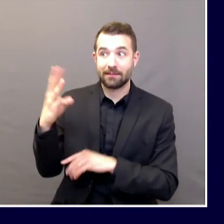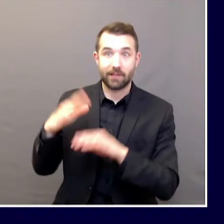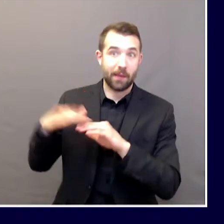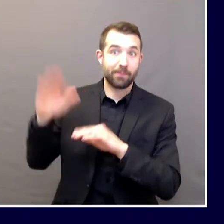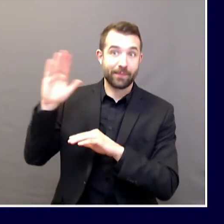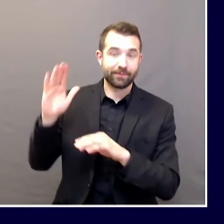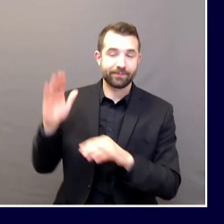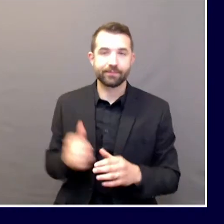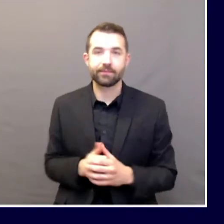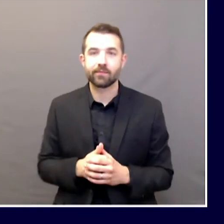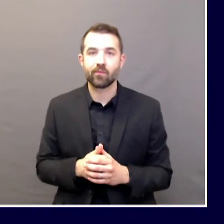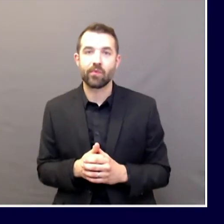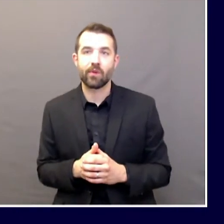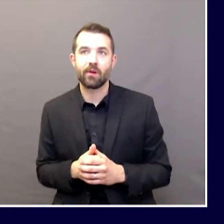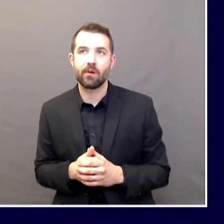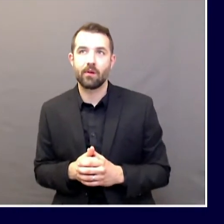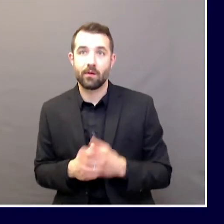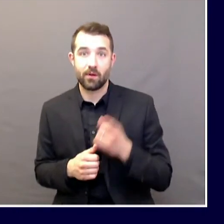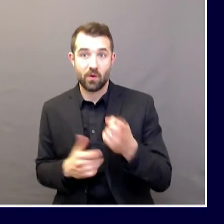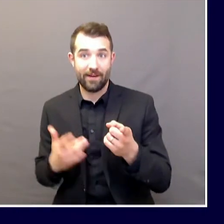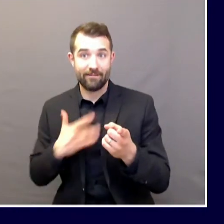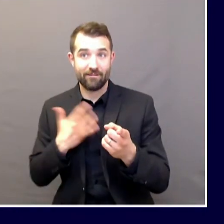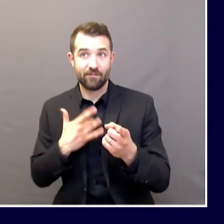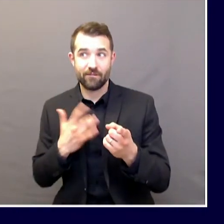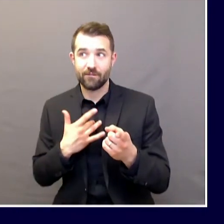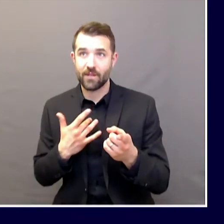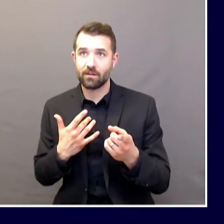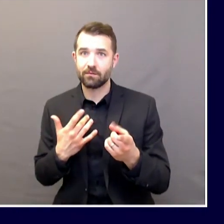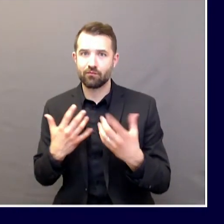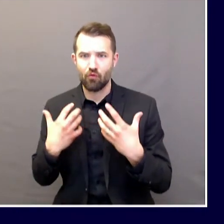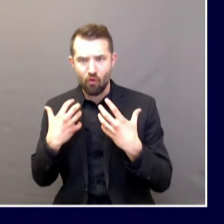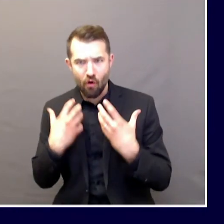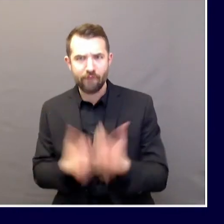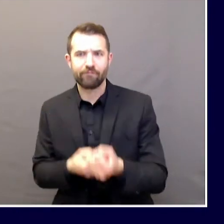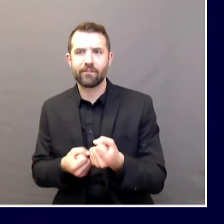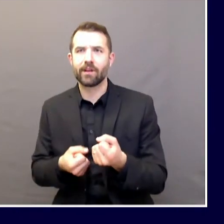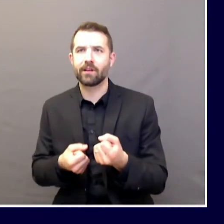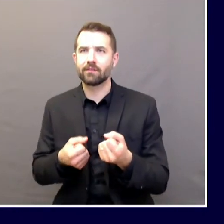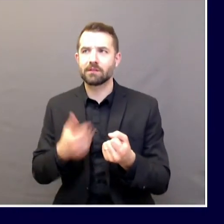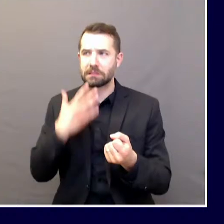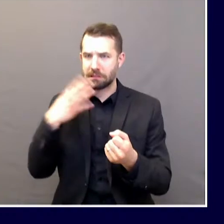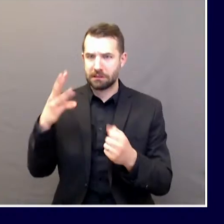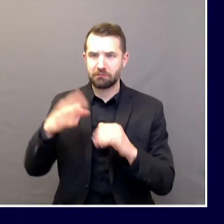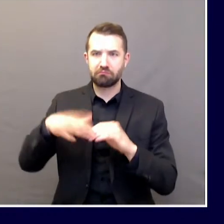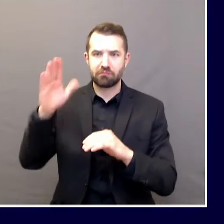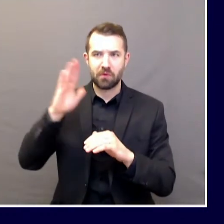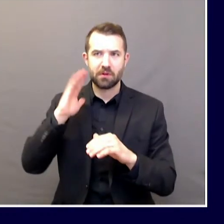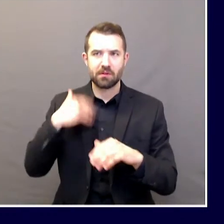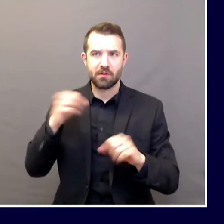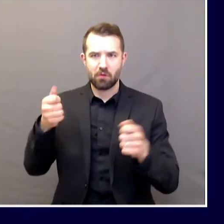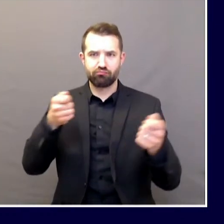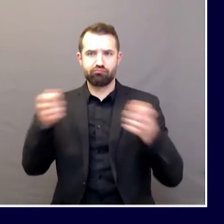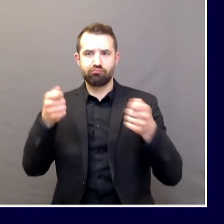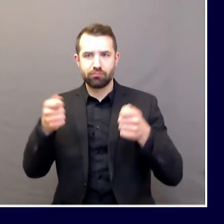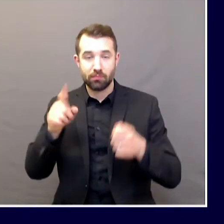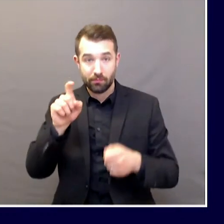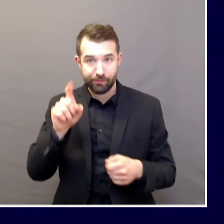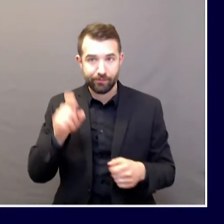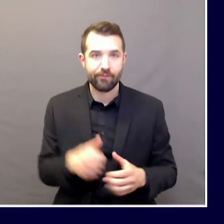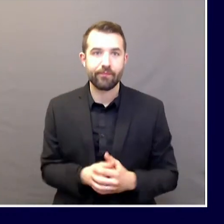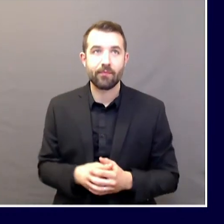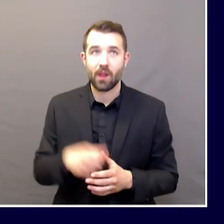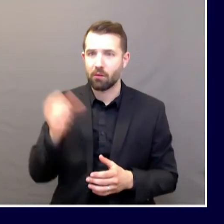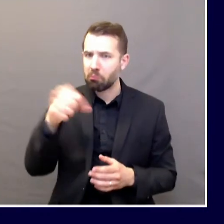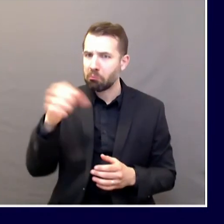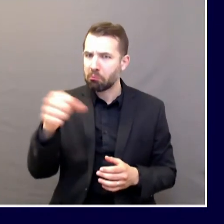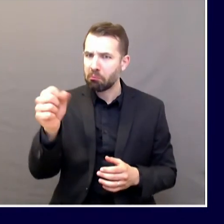everybody 16 plus on that day, because it's less than a month? Yeah, Patrick, based on what we see, there